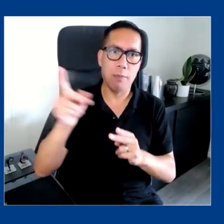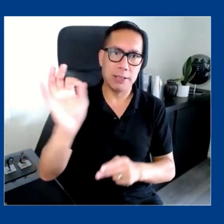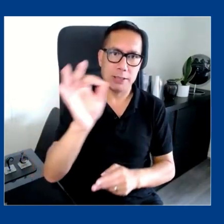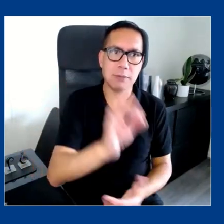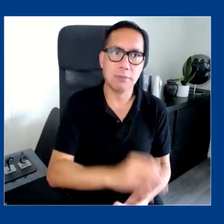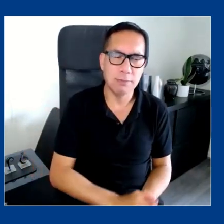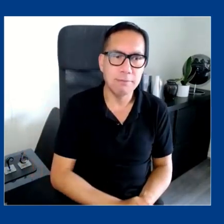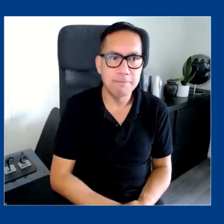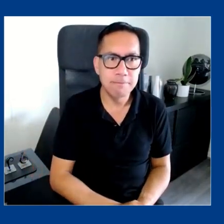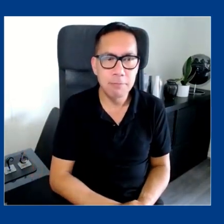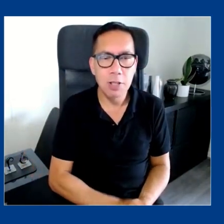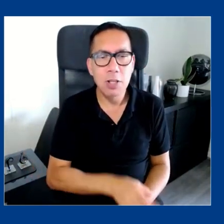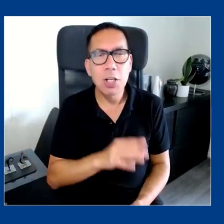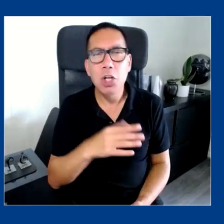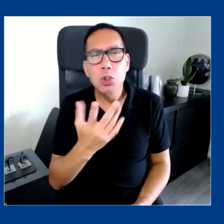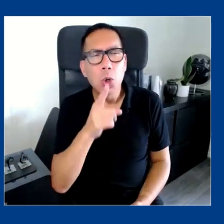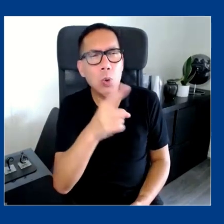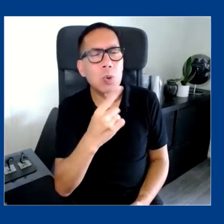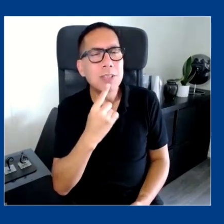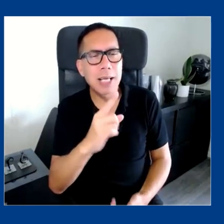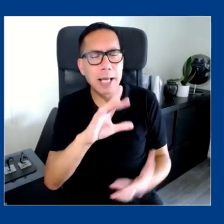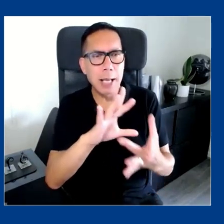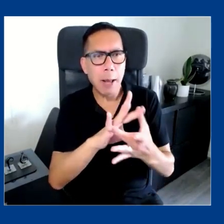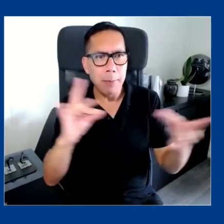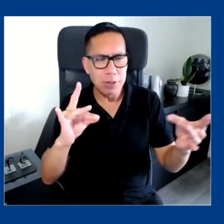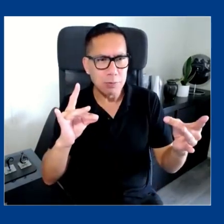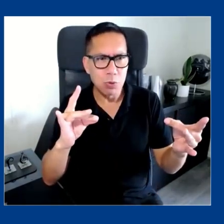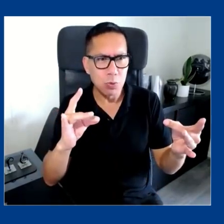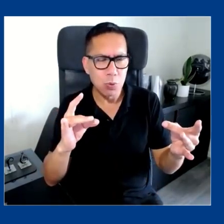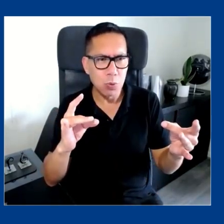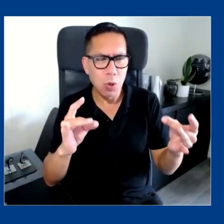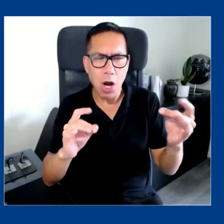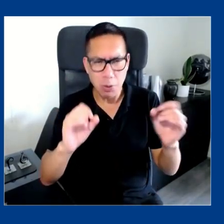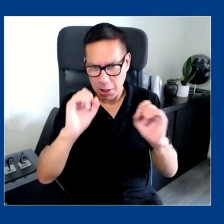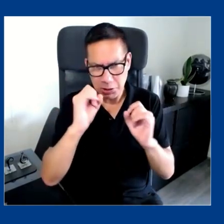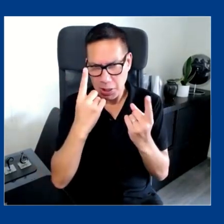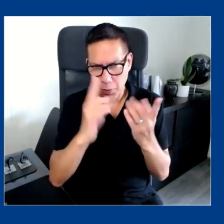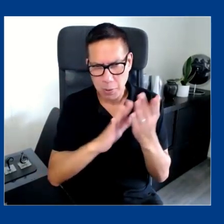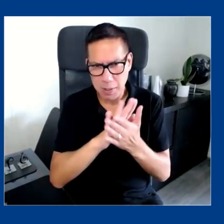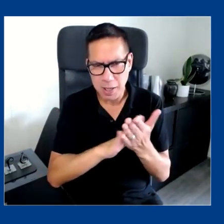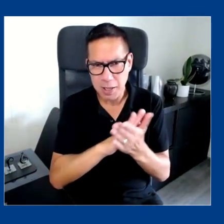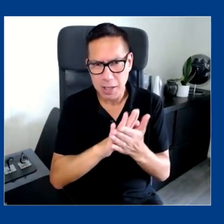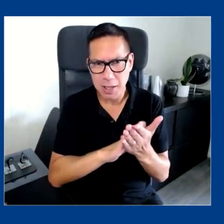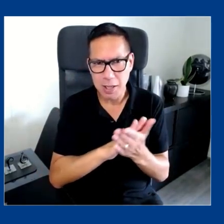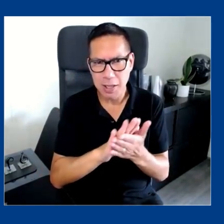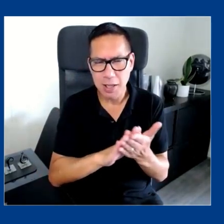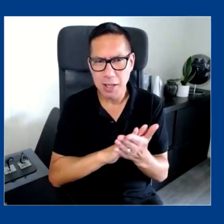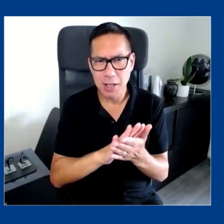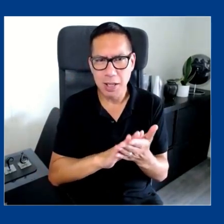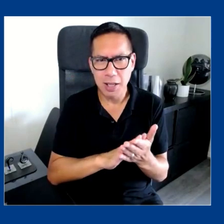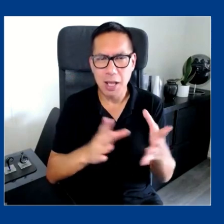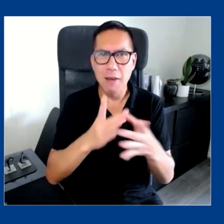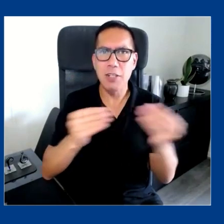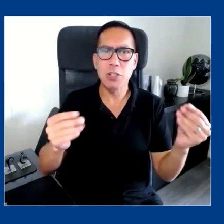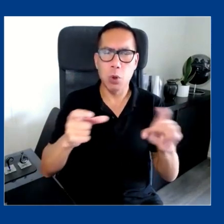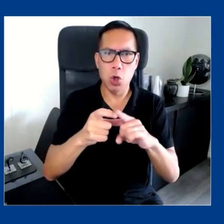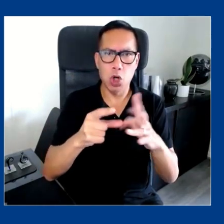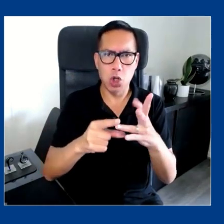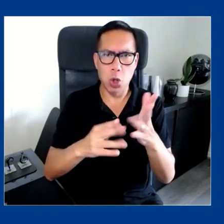So you said invisible Rao, I don't quite understand. Invisible domain.